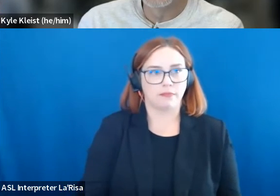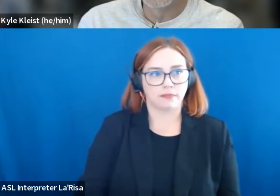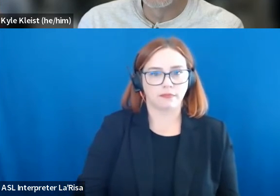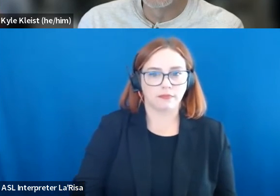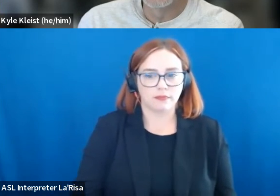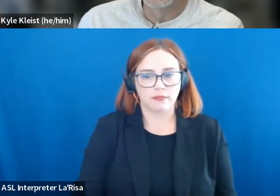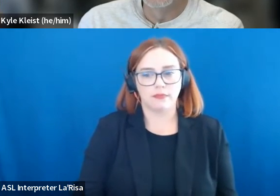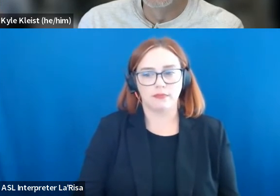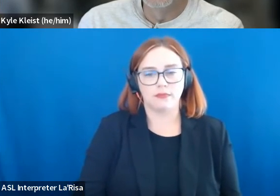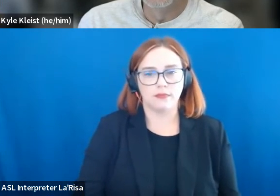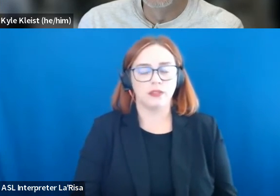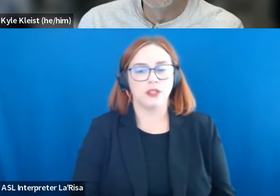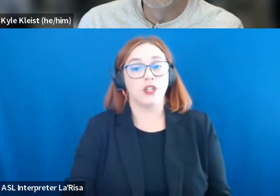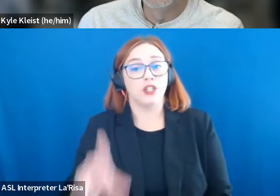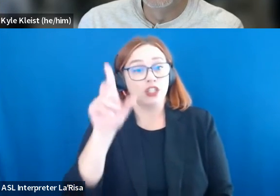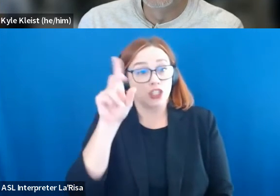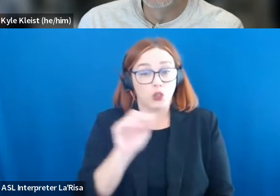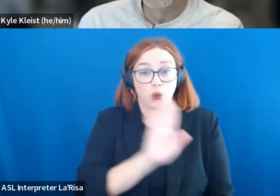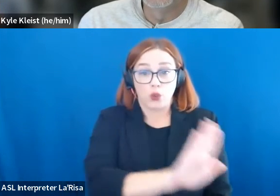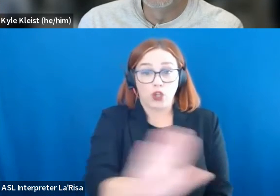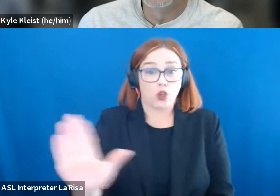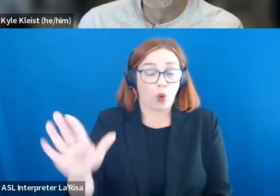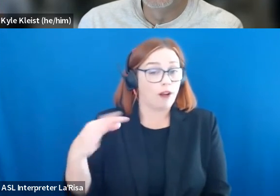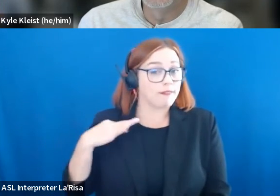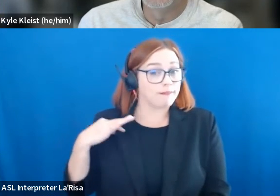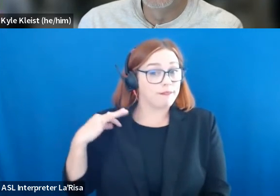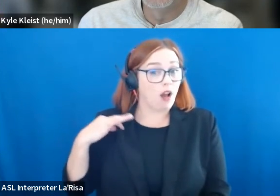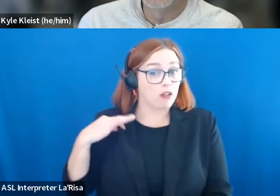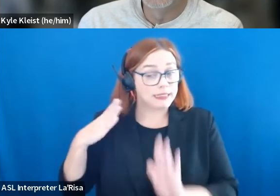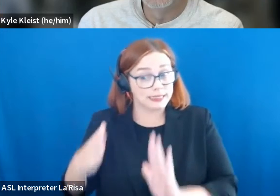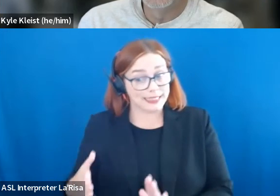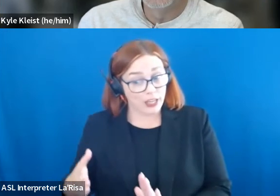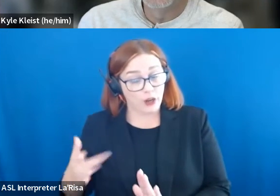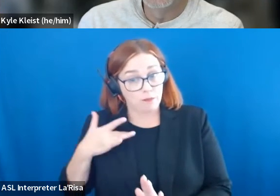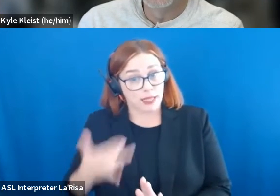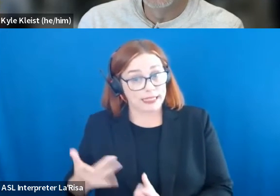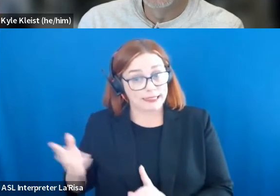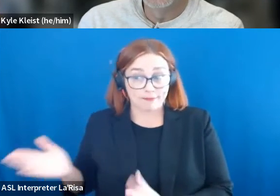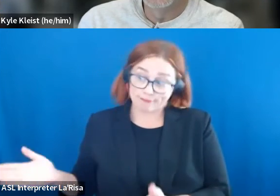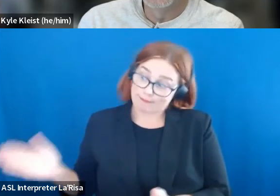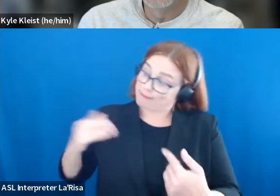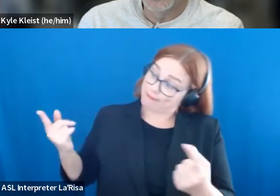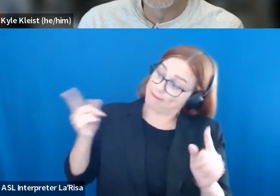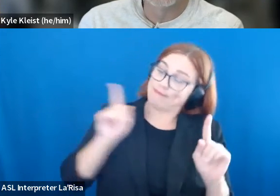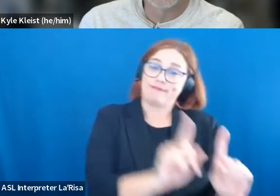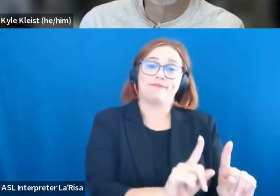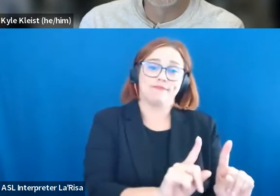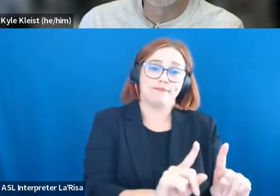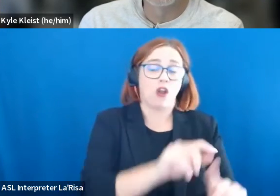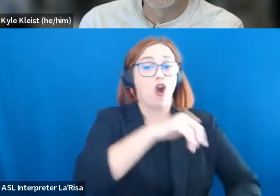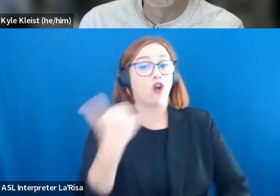your experience. Do your volunteers bring in other volunteers within their circle? Does that happen or no?